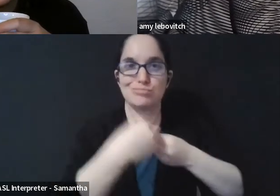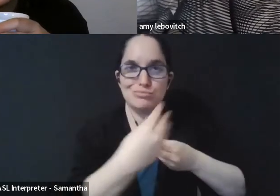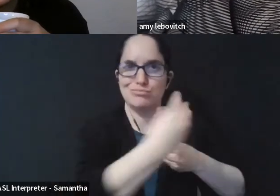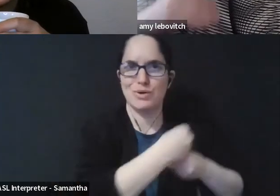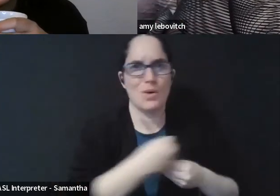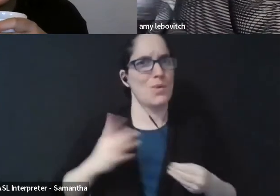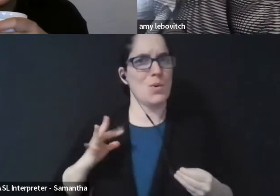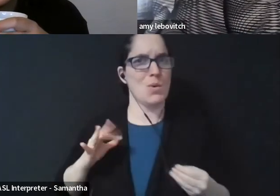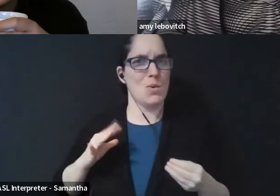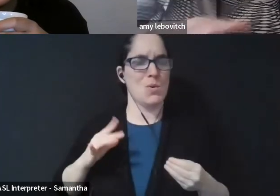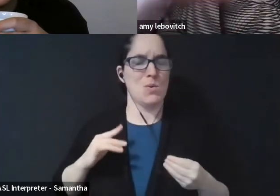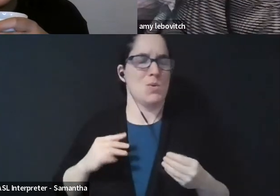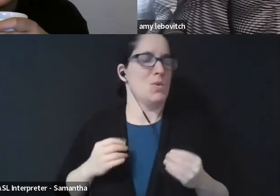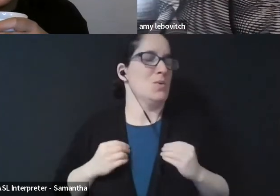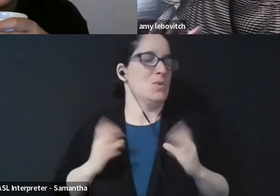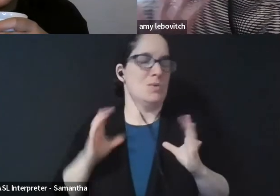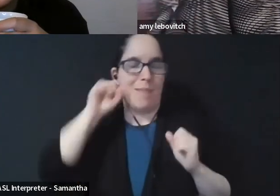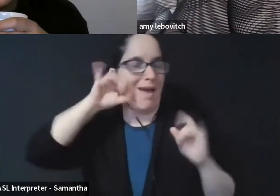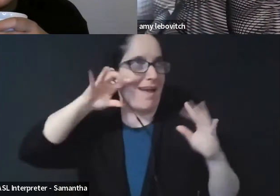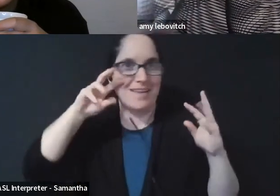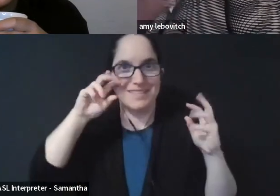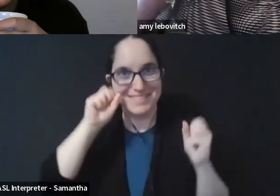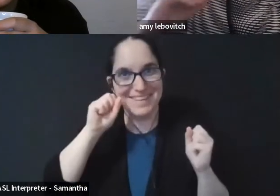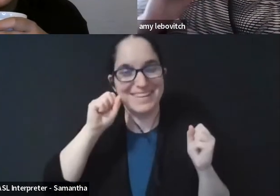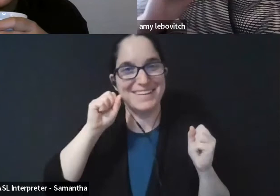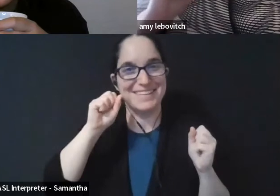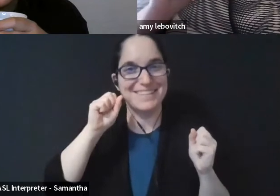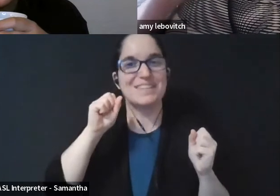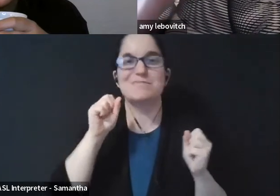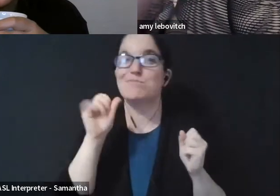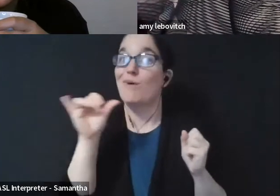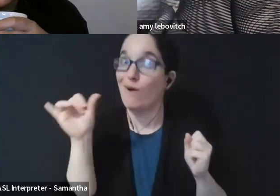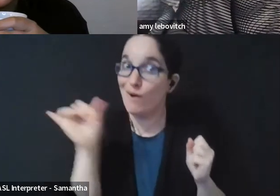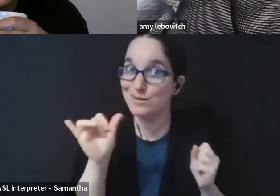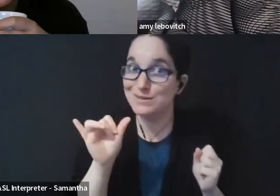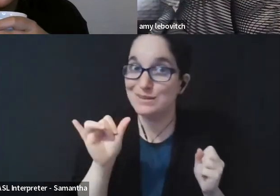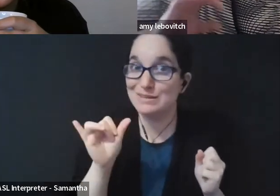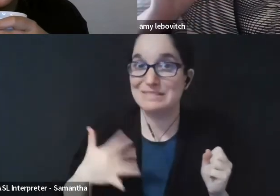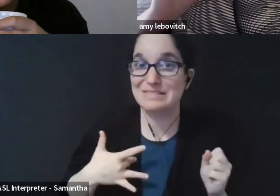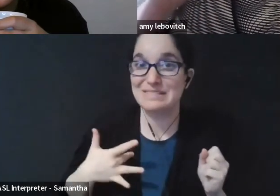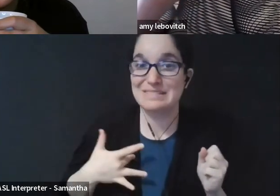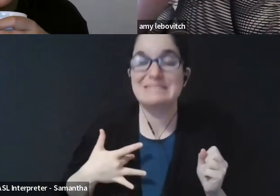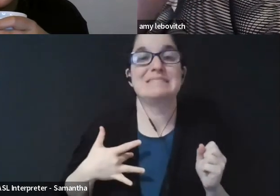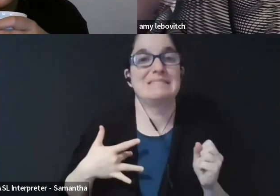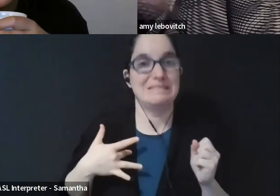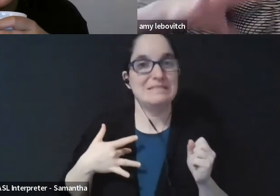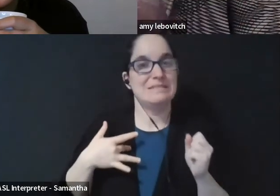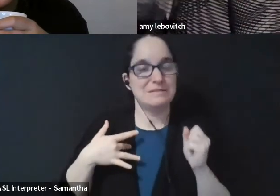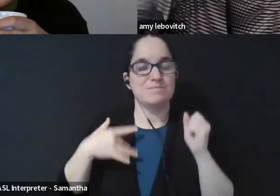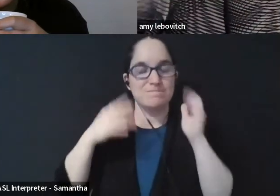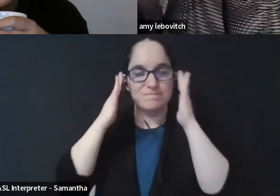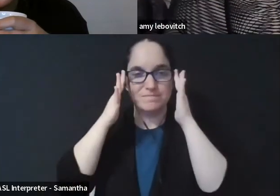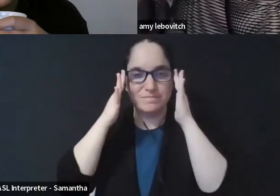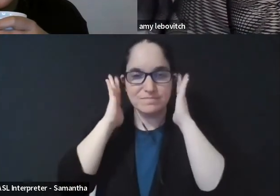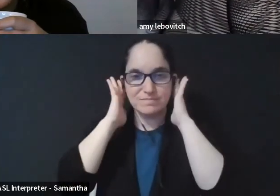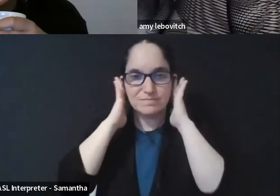rewarding, and at the same, like super rewarding and amazing, and at the same time has really highlighted for me, and maybe this